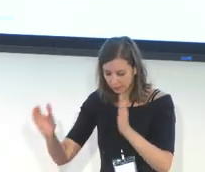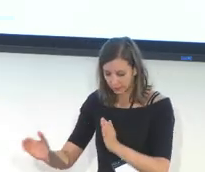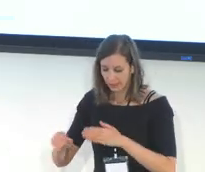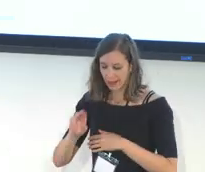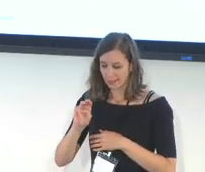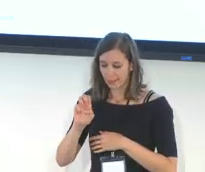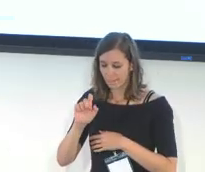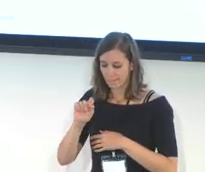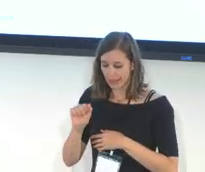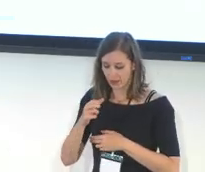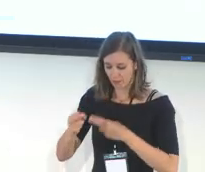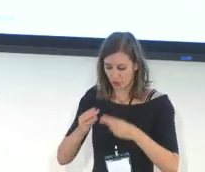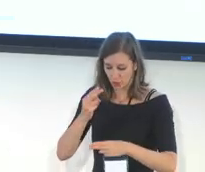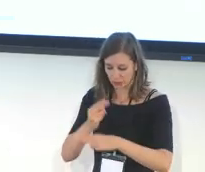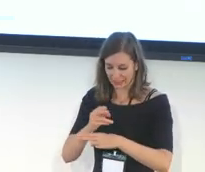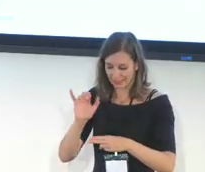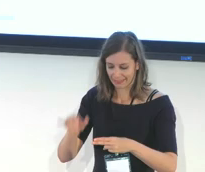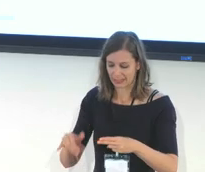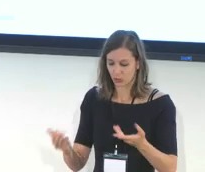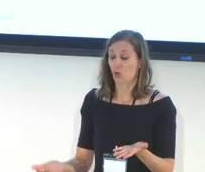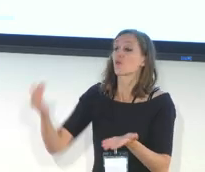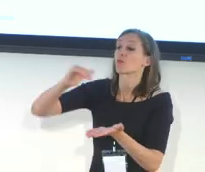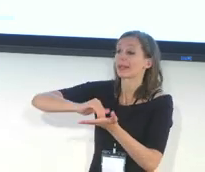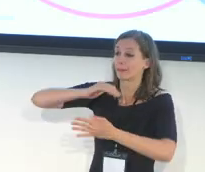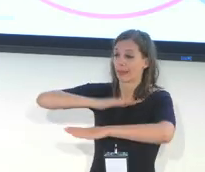replatforming of digital experiences,